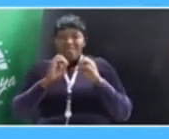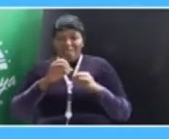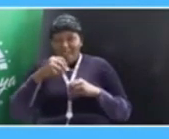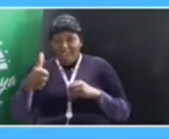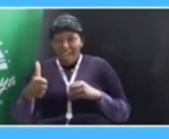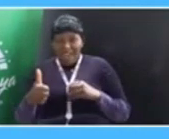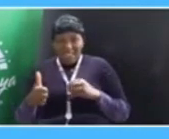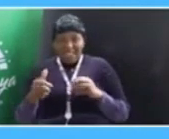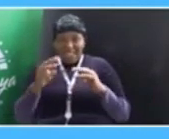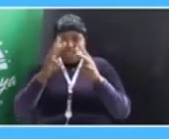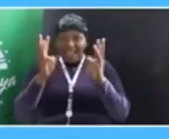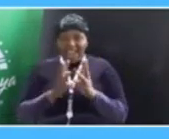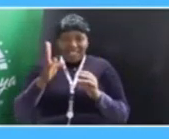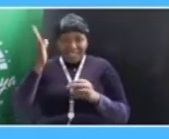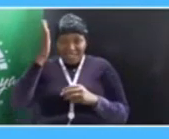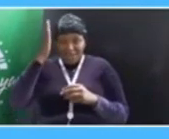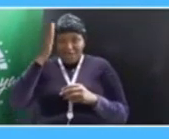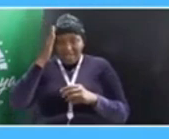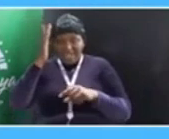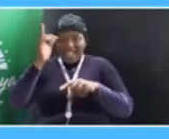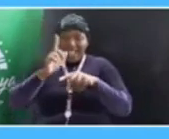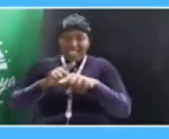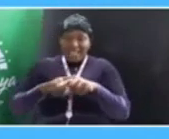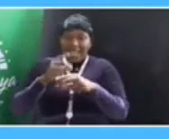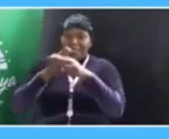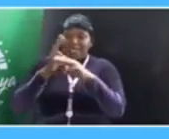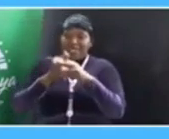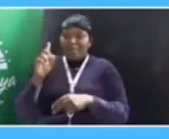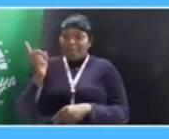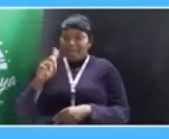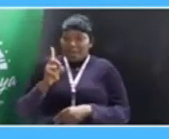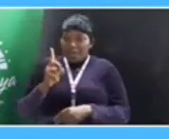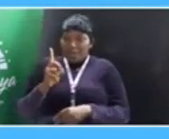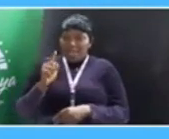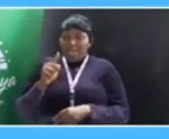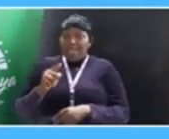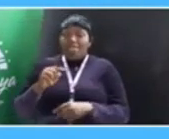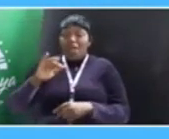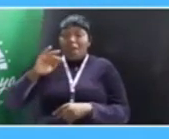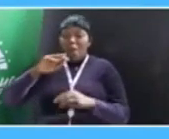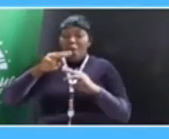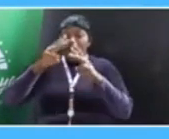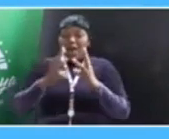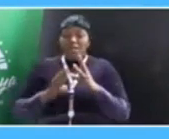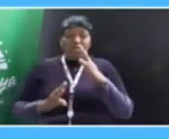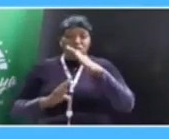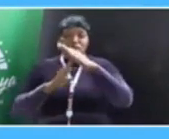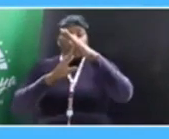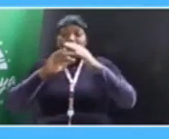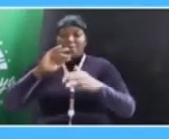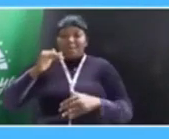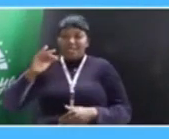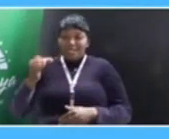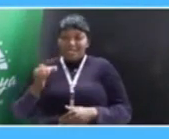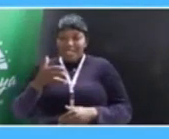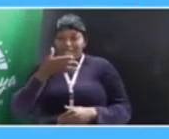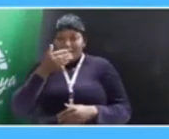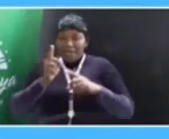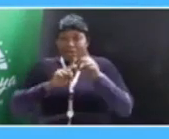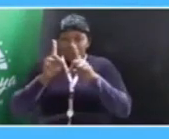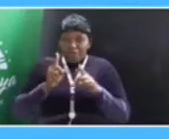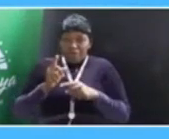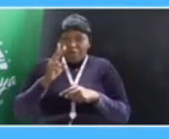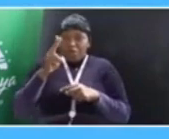recognized when it named Nairobi the world's top city in its Best in Travel